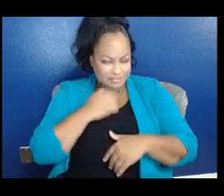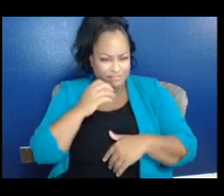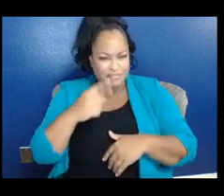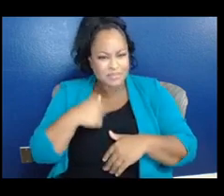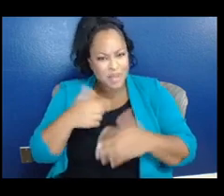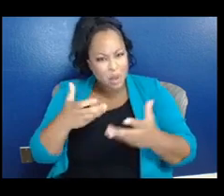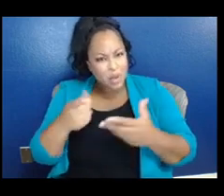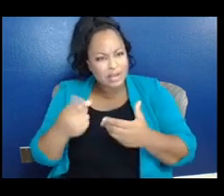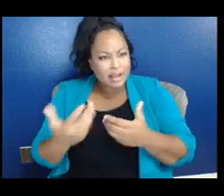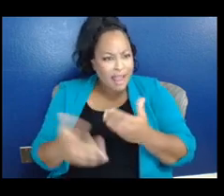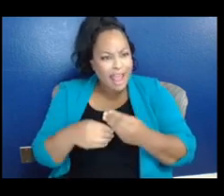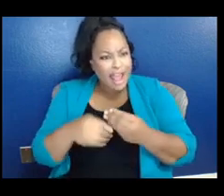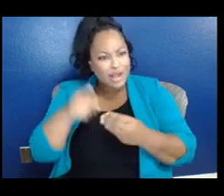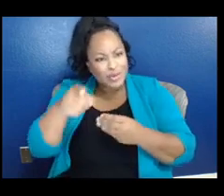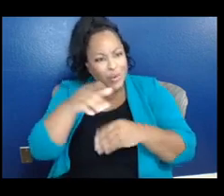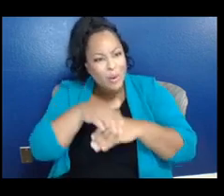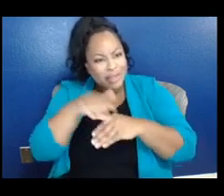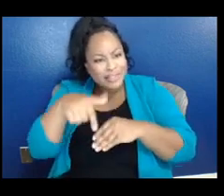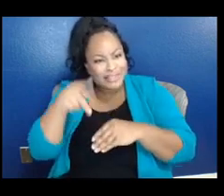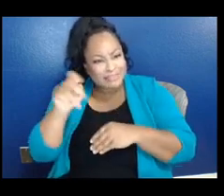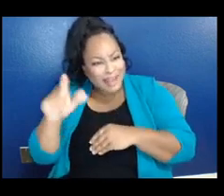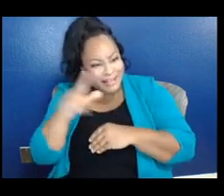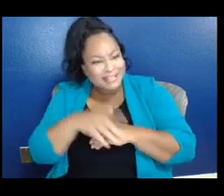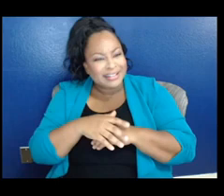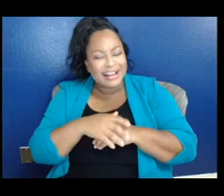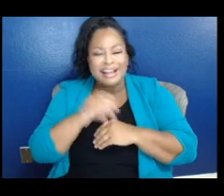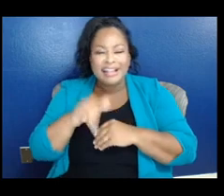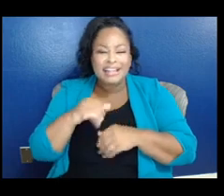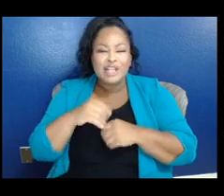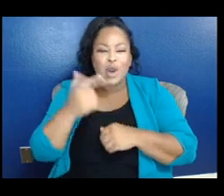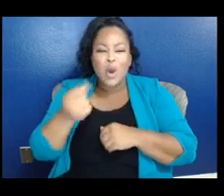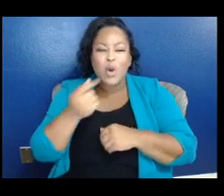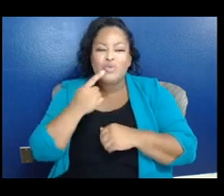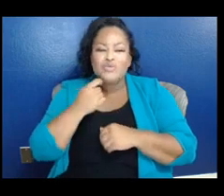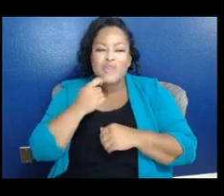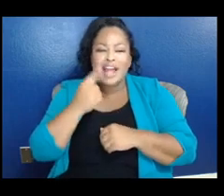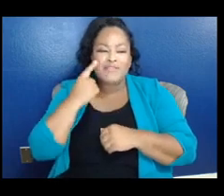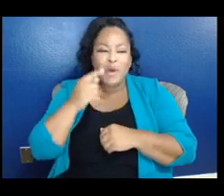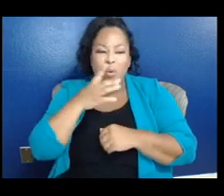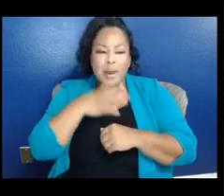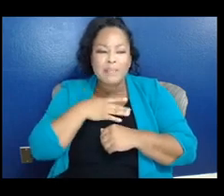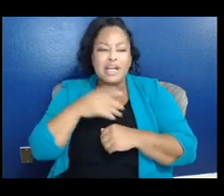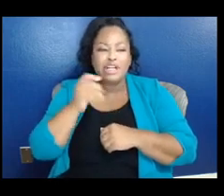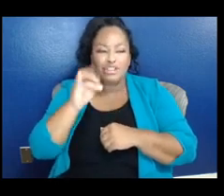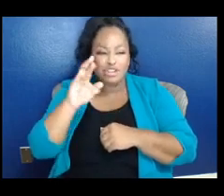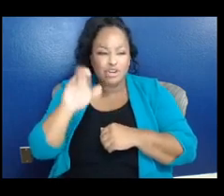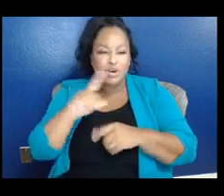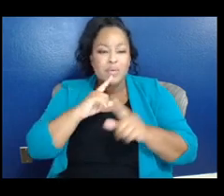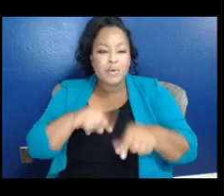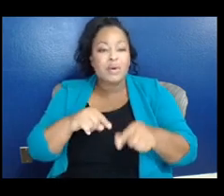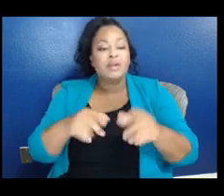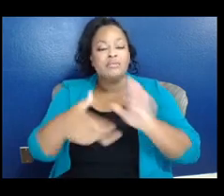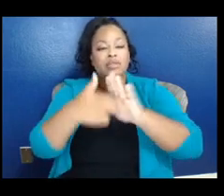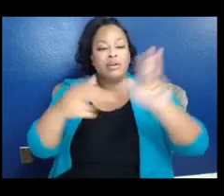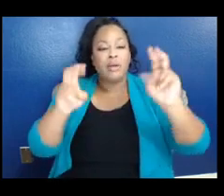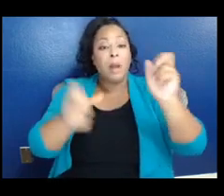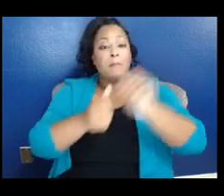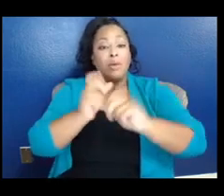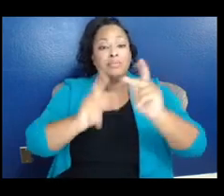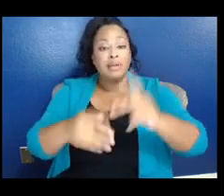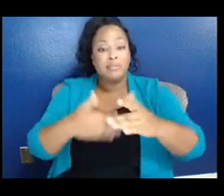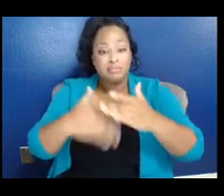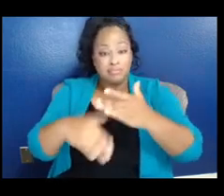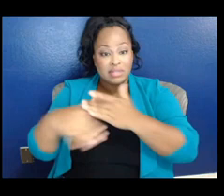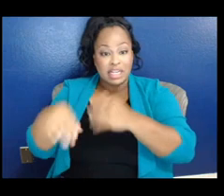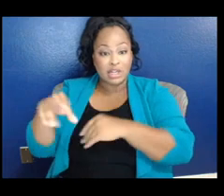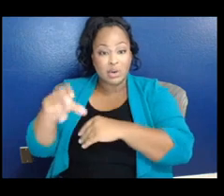why I wanted you on this panel. It was in the Go Red for Women Journal report entitled, "Most People Giving